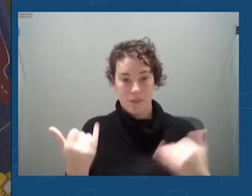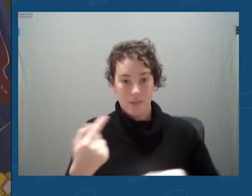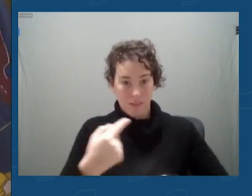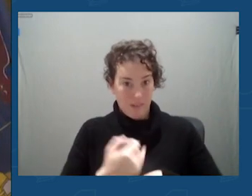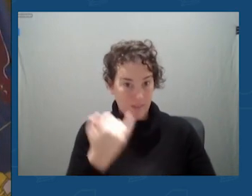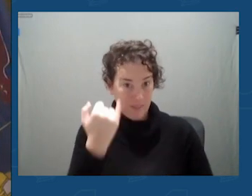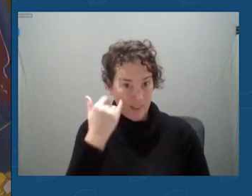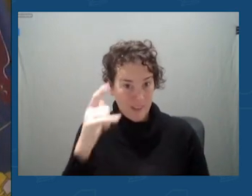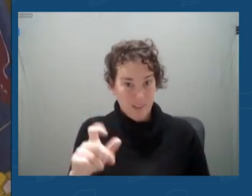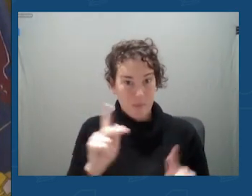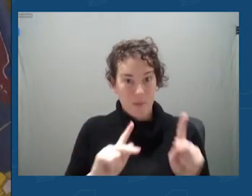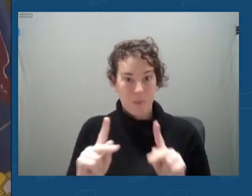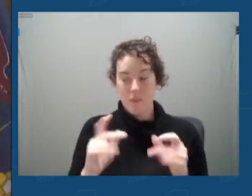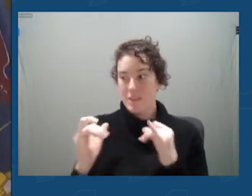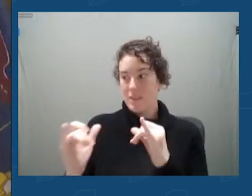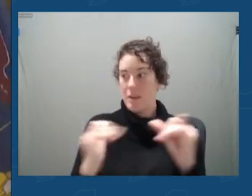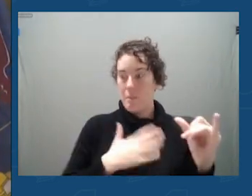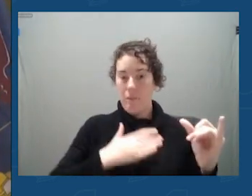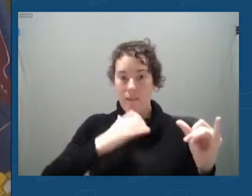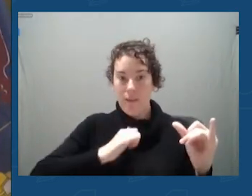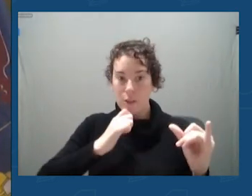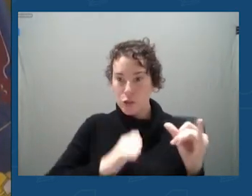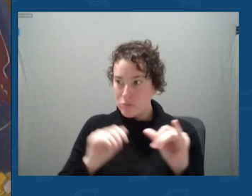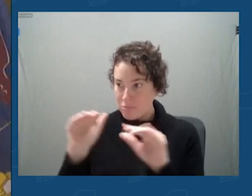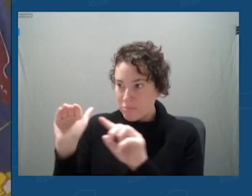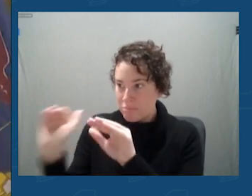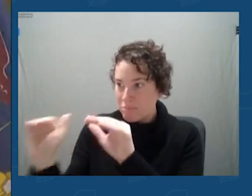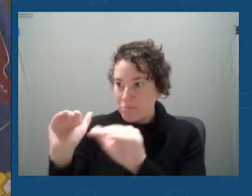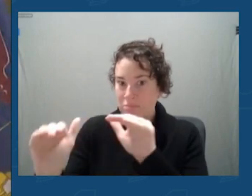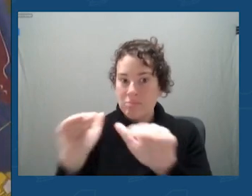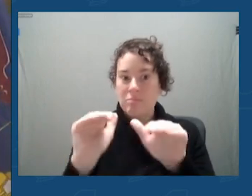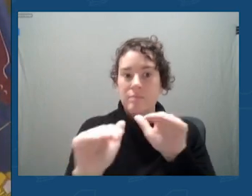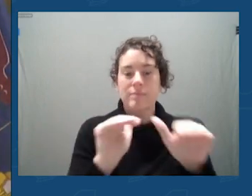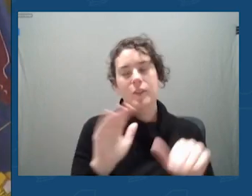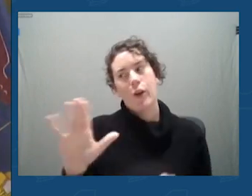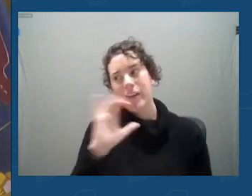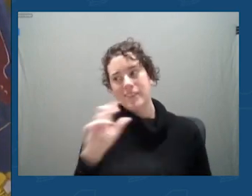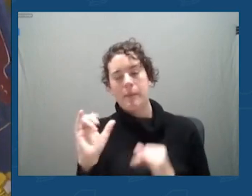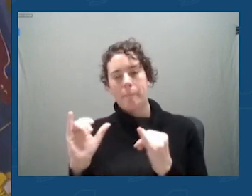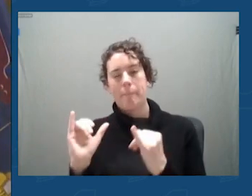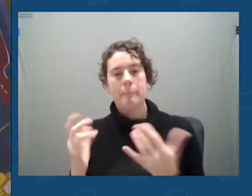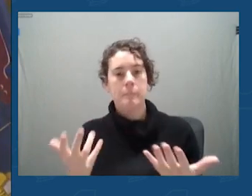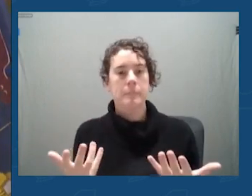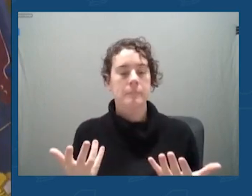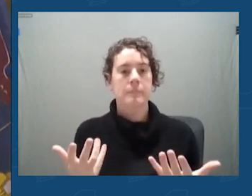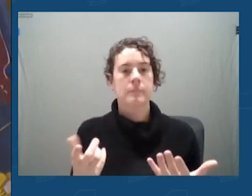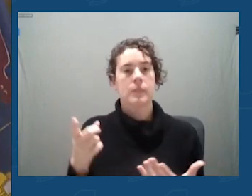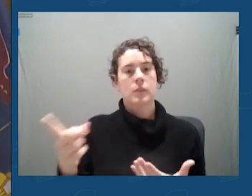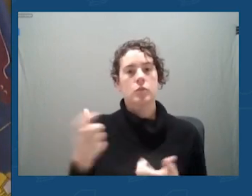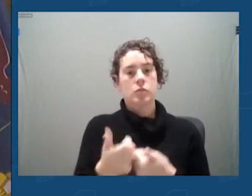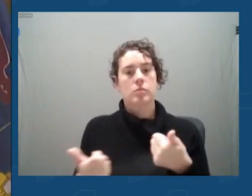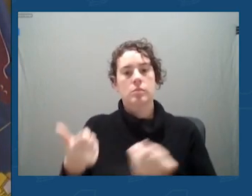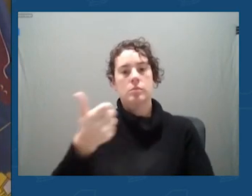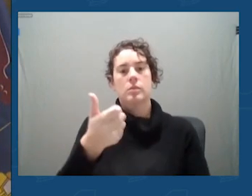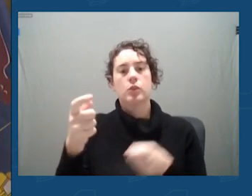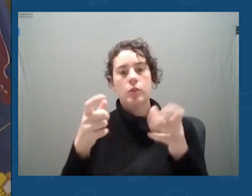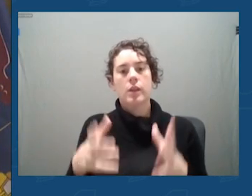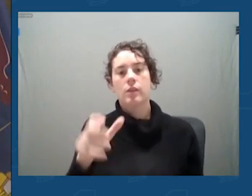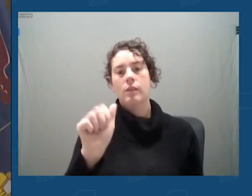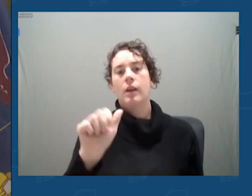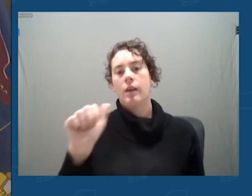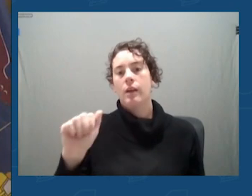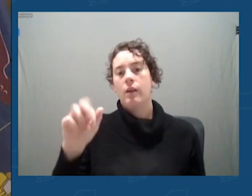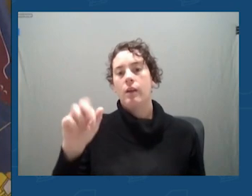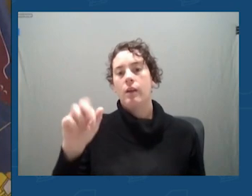age, I call on Beth Finkel, and her age too, as the director, the New York State director of AARP, which is an organization that